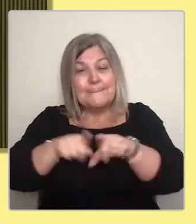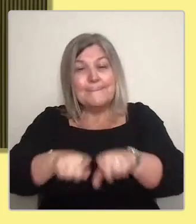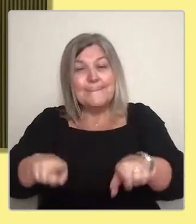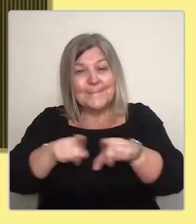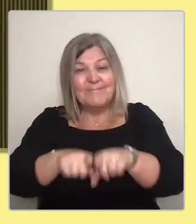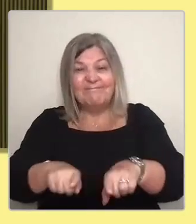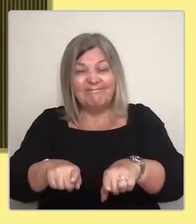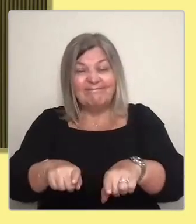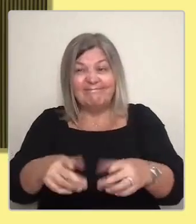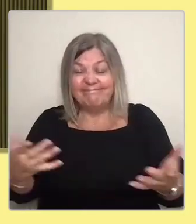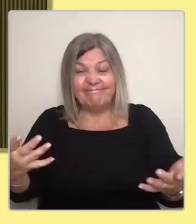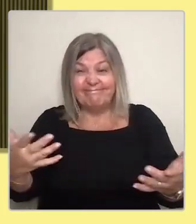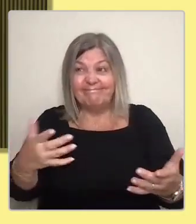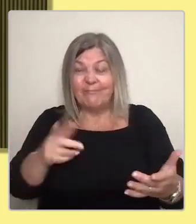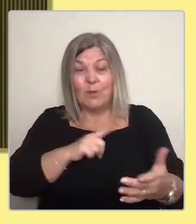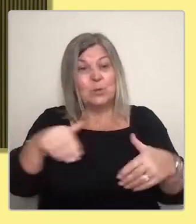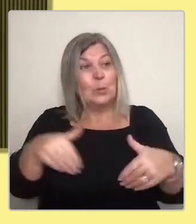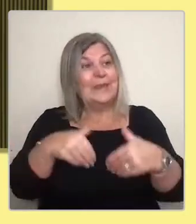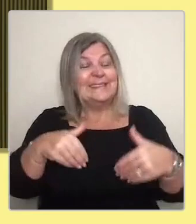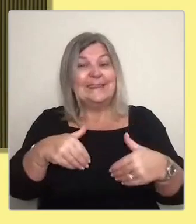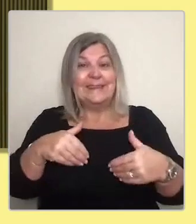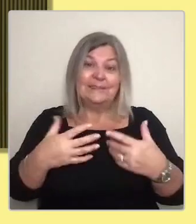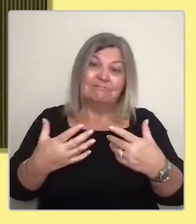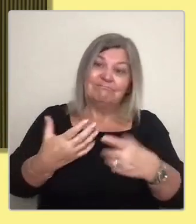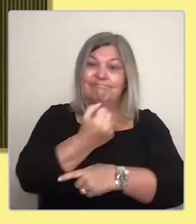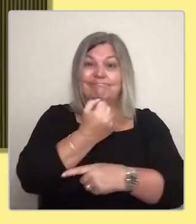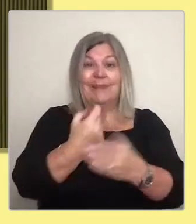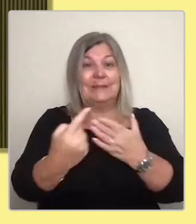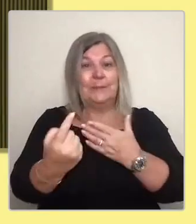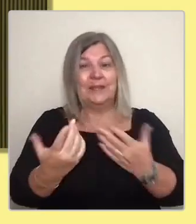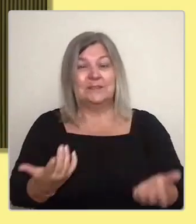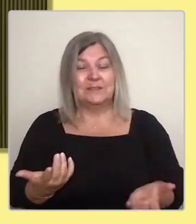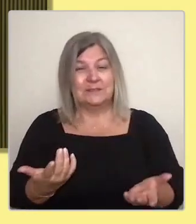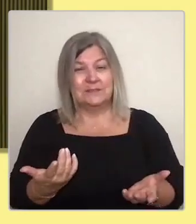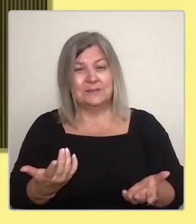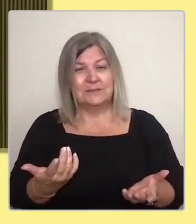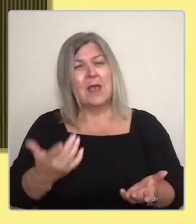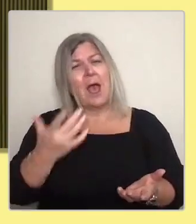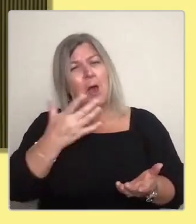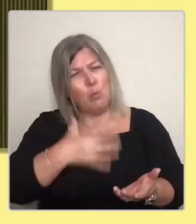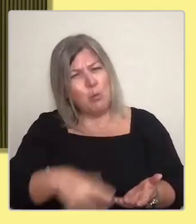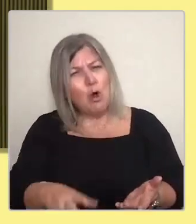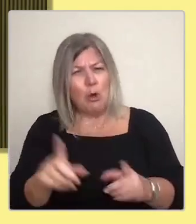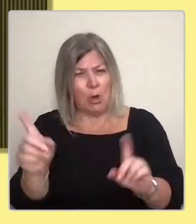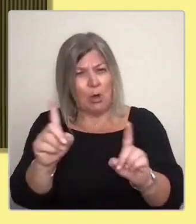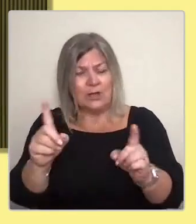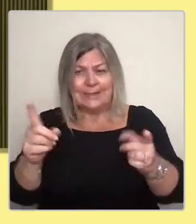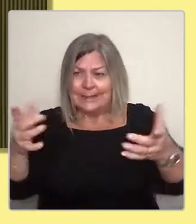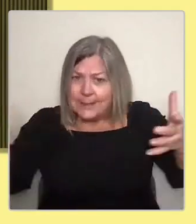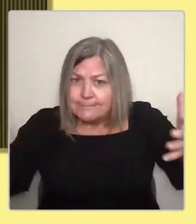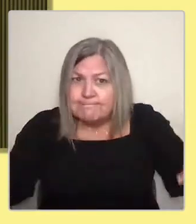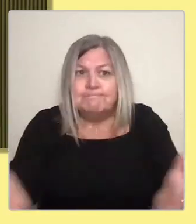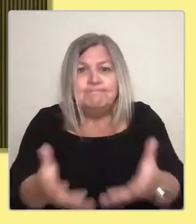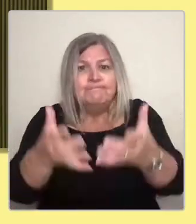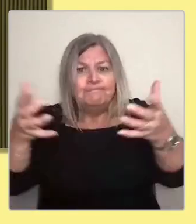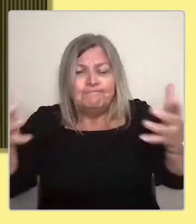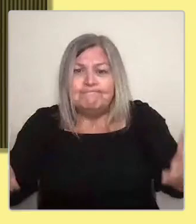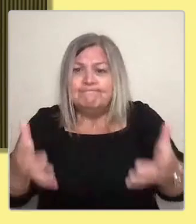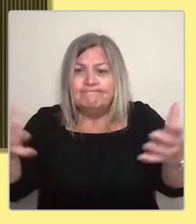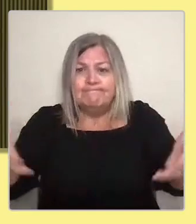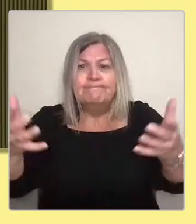us in the way that we'd want to do it. So I want to relight the fires of the Yes campaign right across this